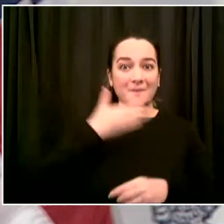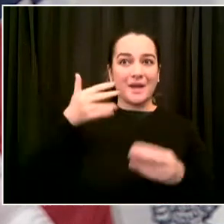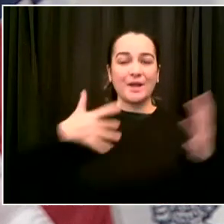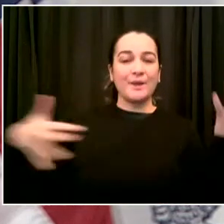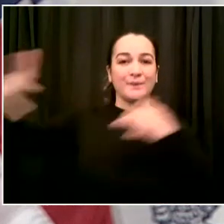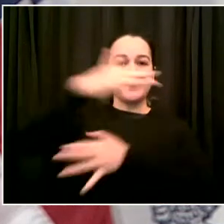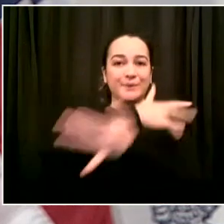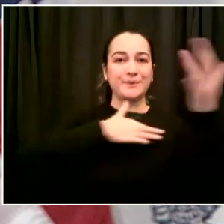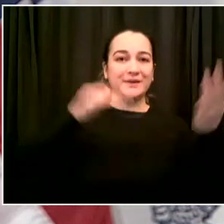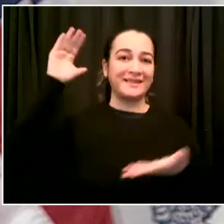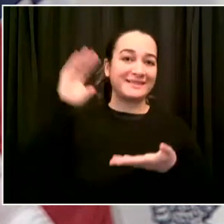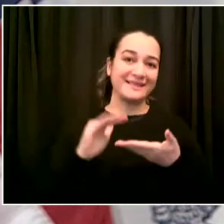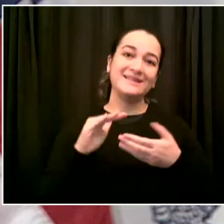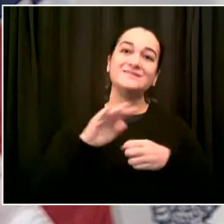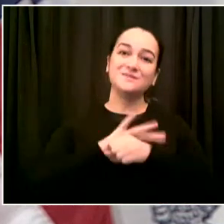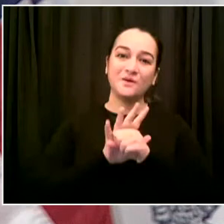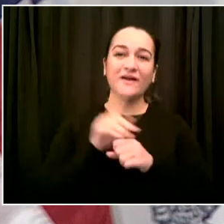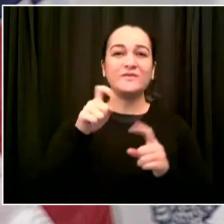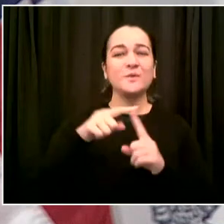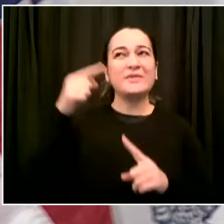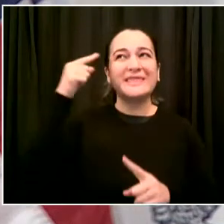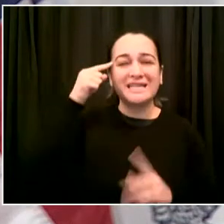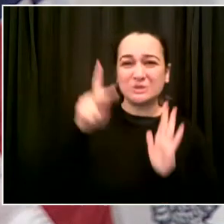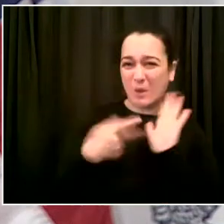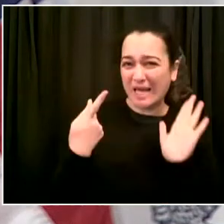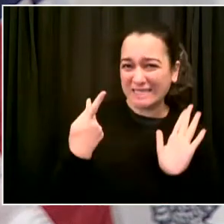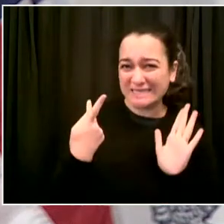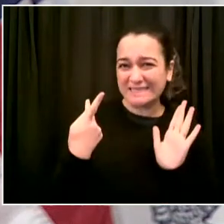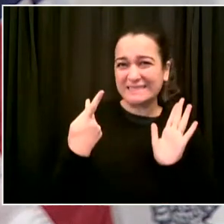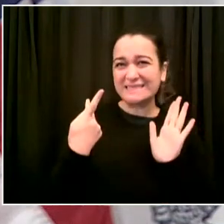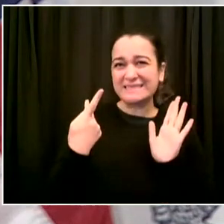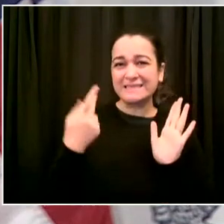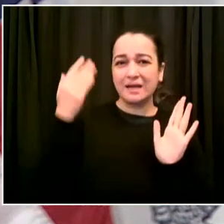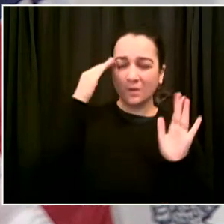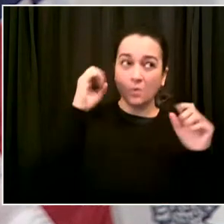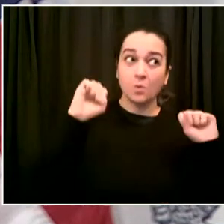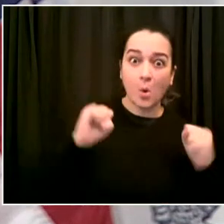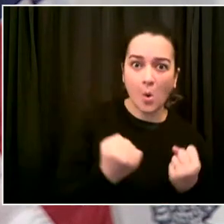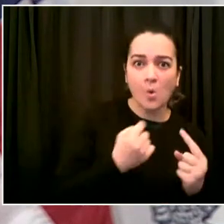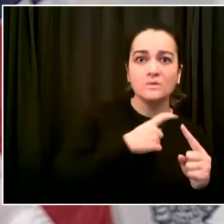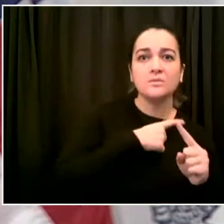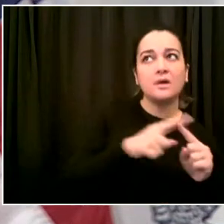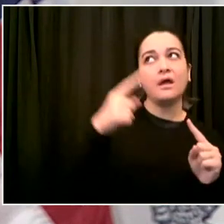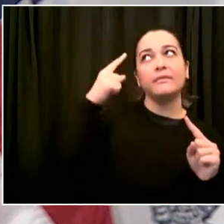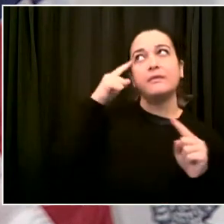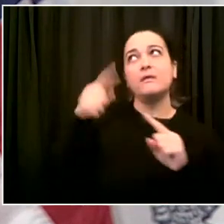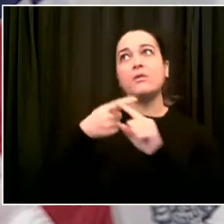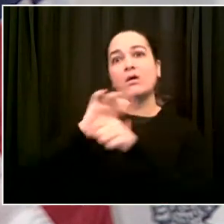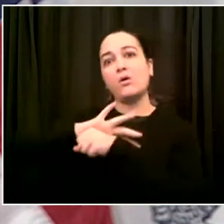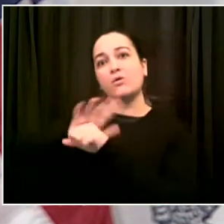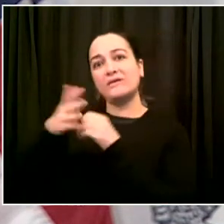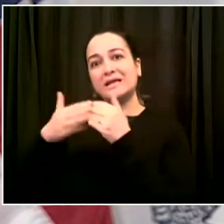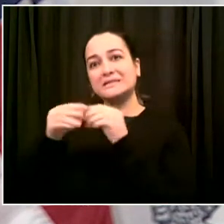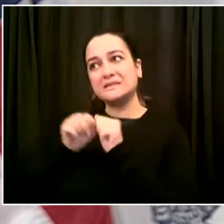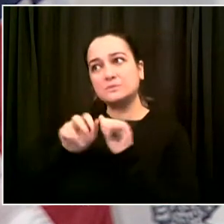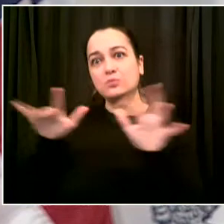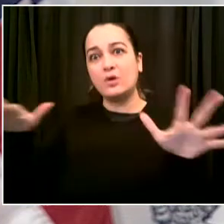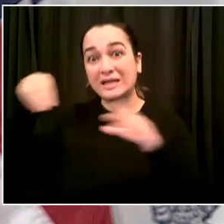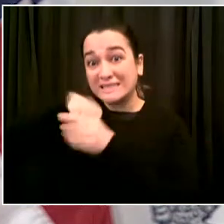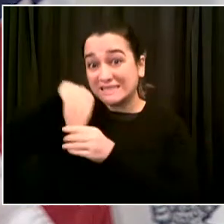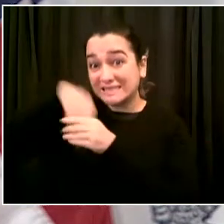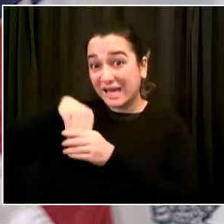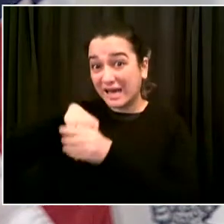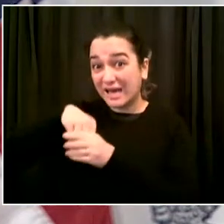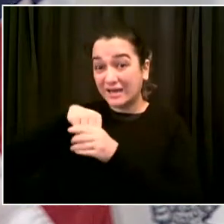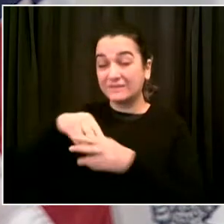possible. Dr. Choksi, I know that site is a health and hospital site, but could you speak about the bigger philosophy